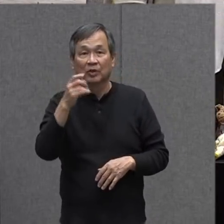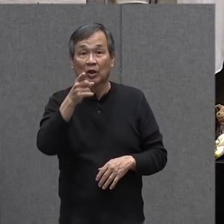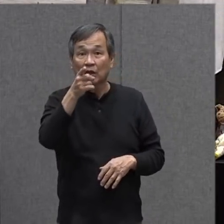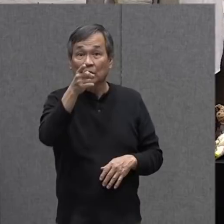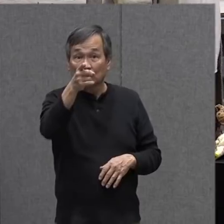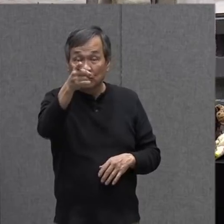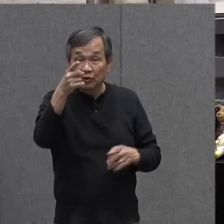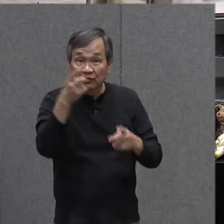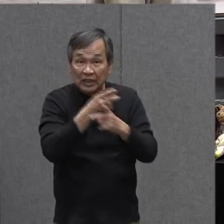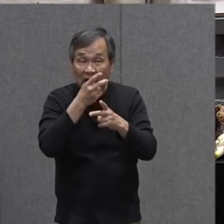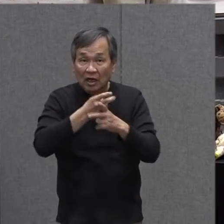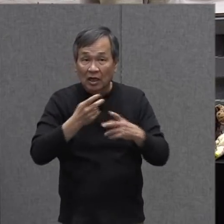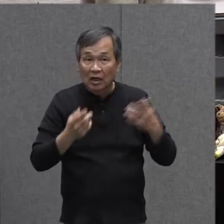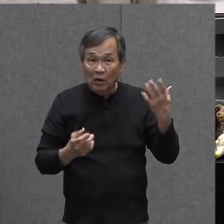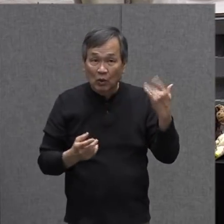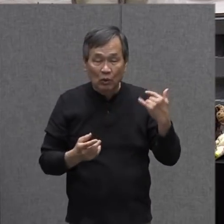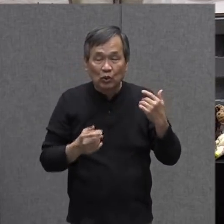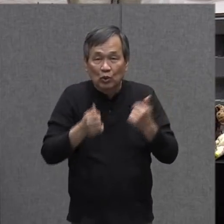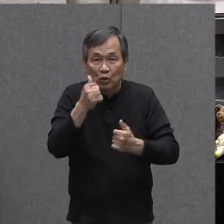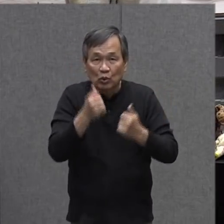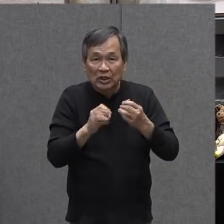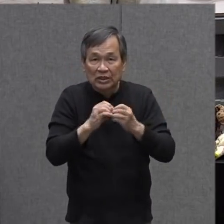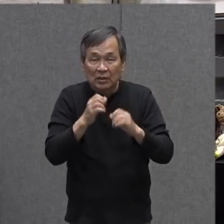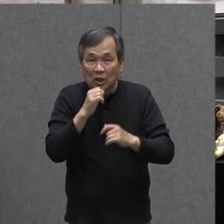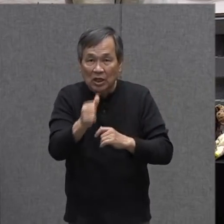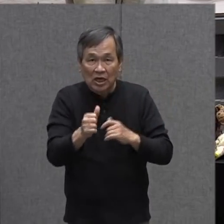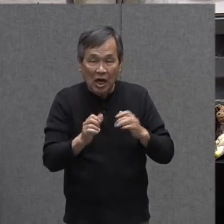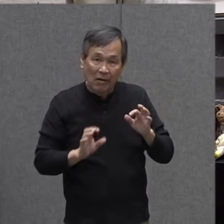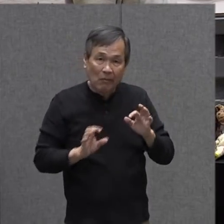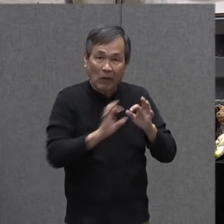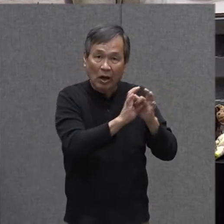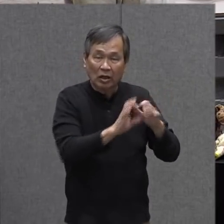belong is because it looks kind of top heavy.